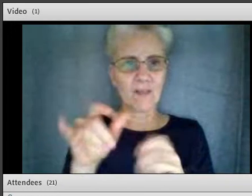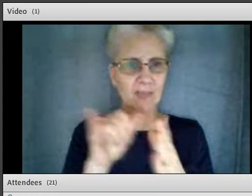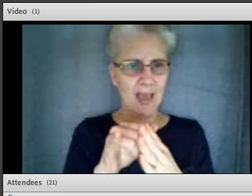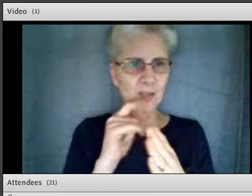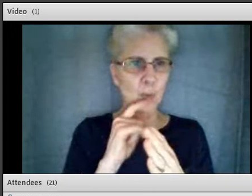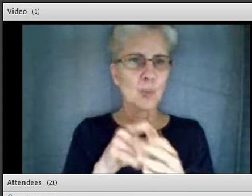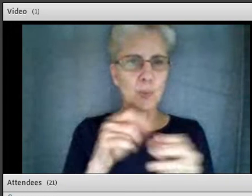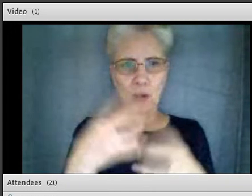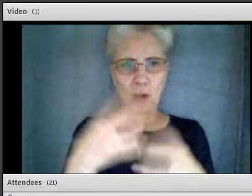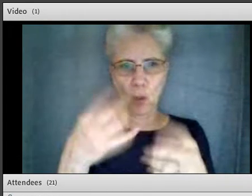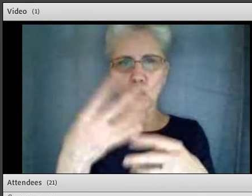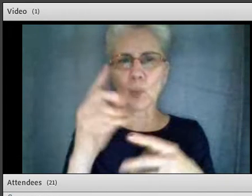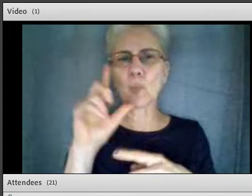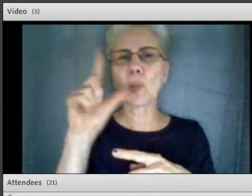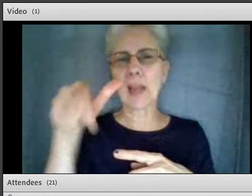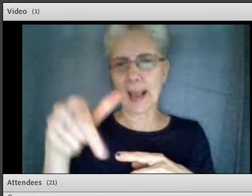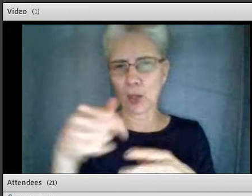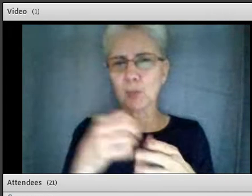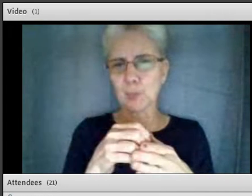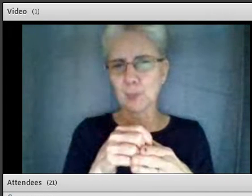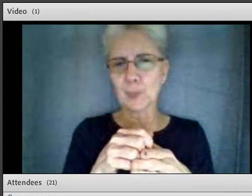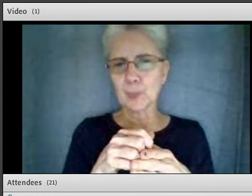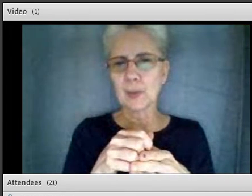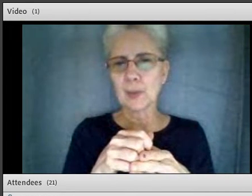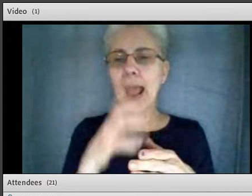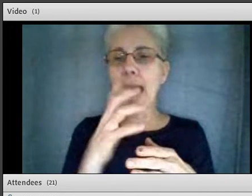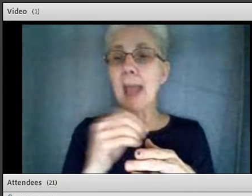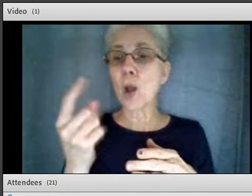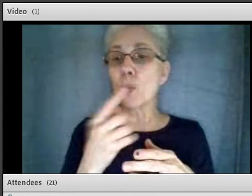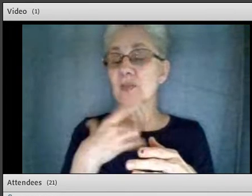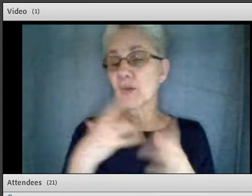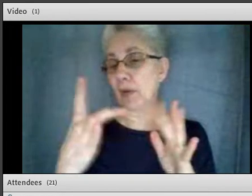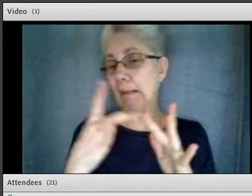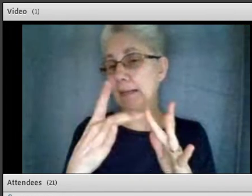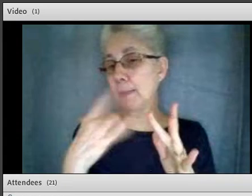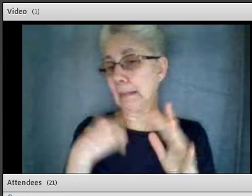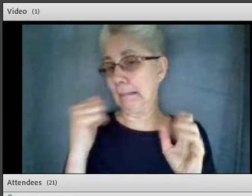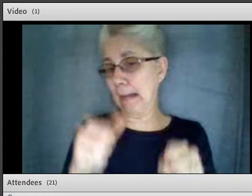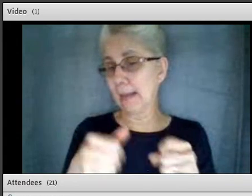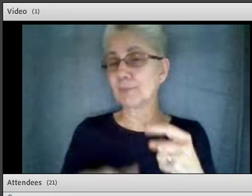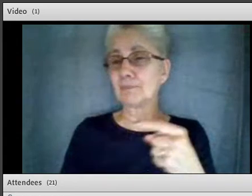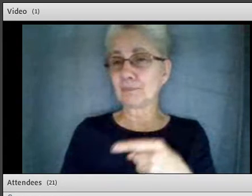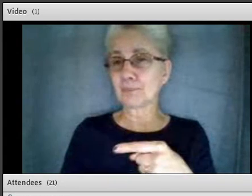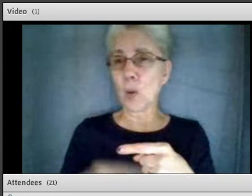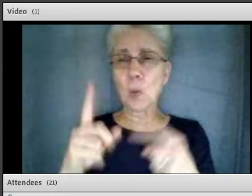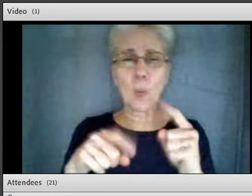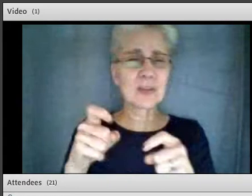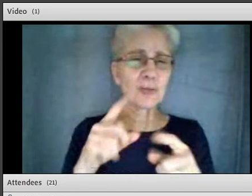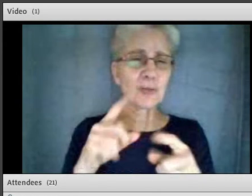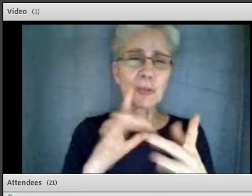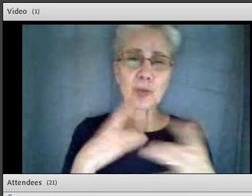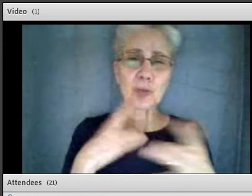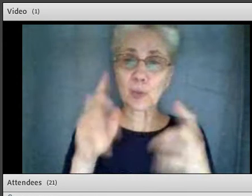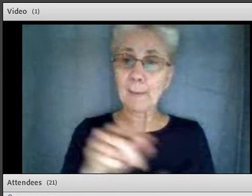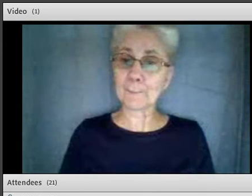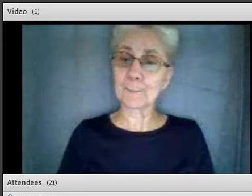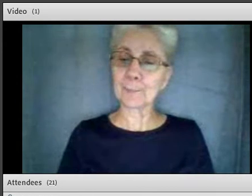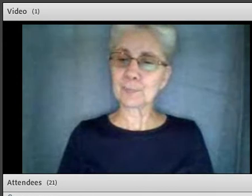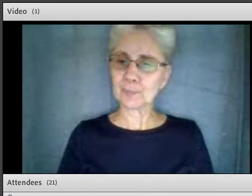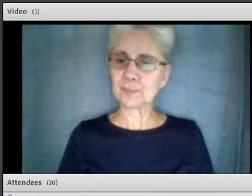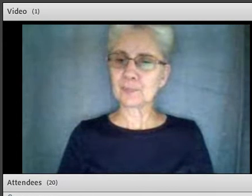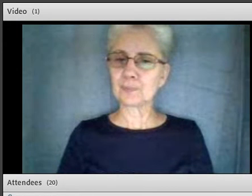slides at your leisure. And always feel free to contact me with questions or concerns. So